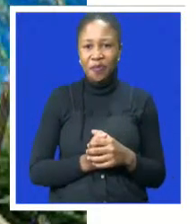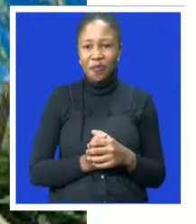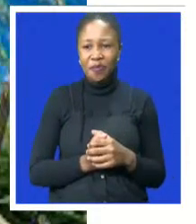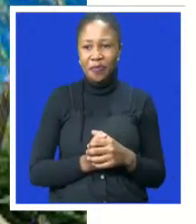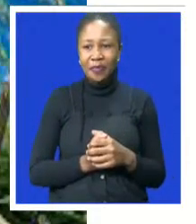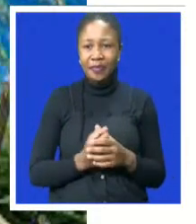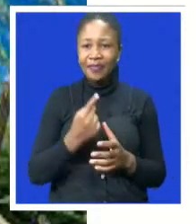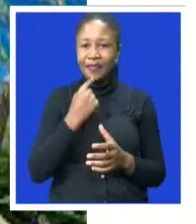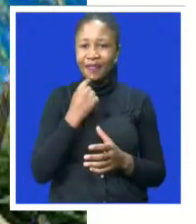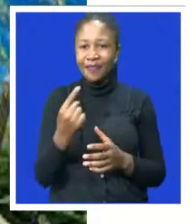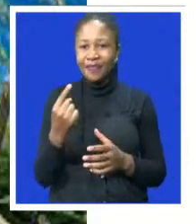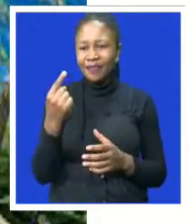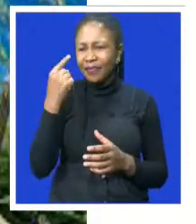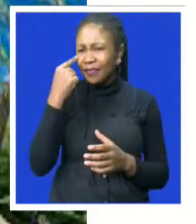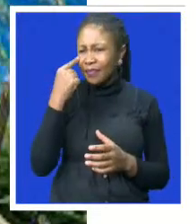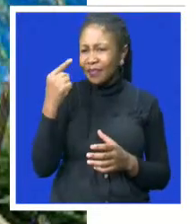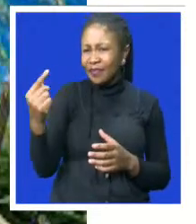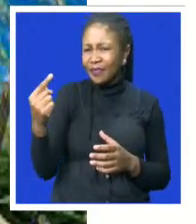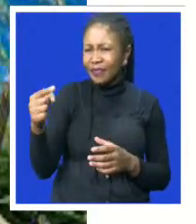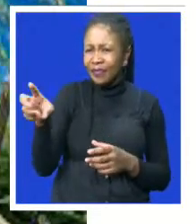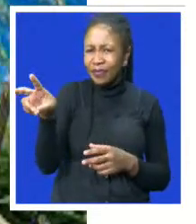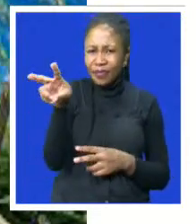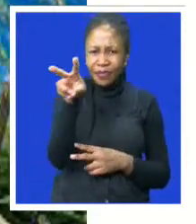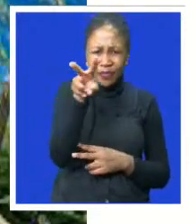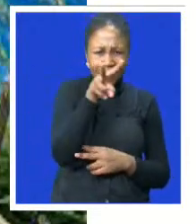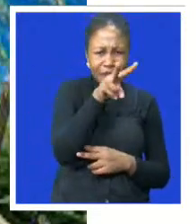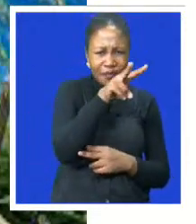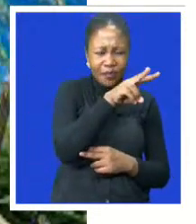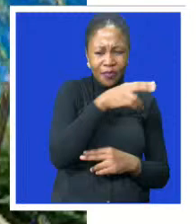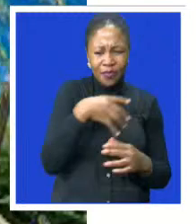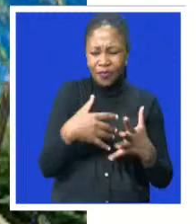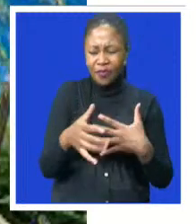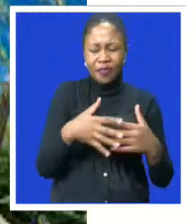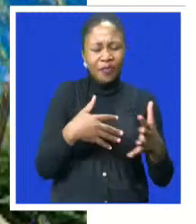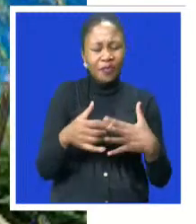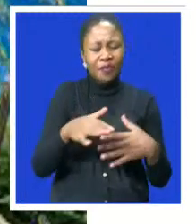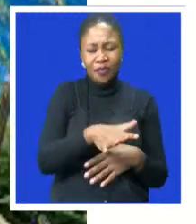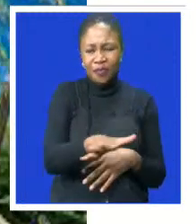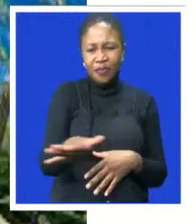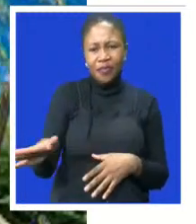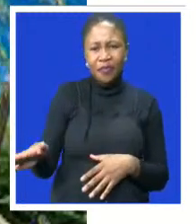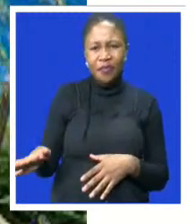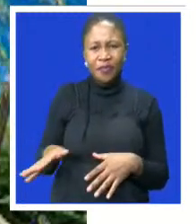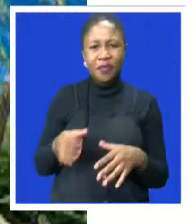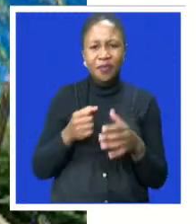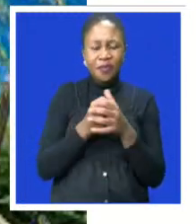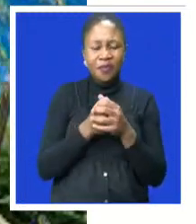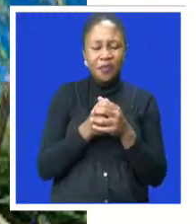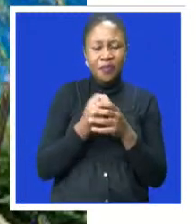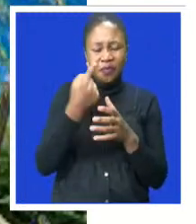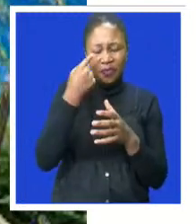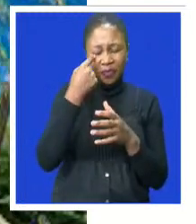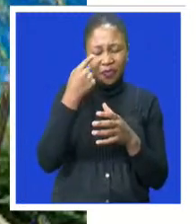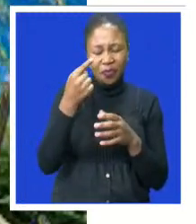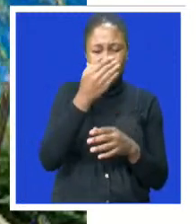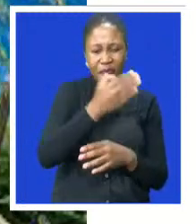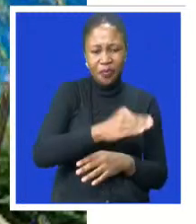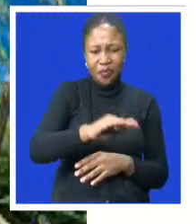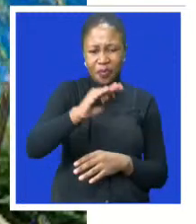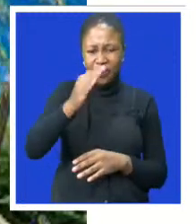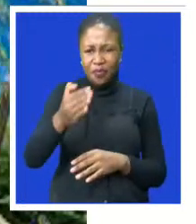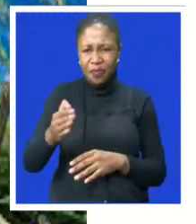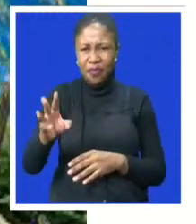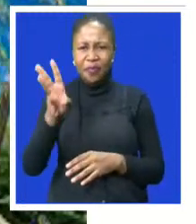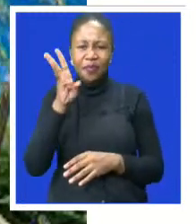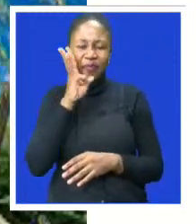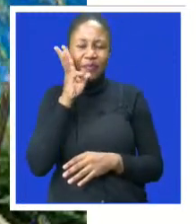everything around you. Look up in the sky, down in the sea and land. And